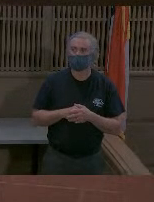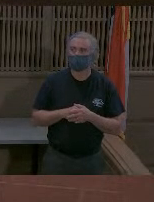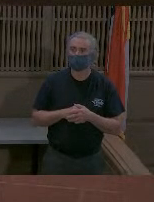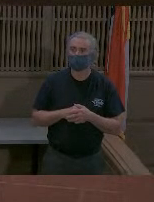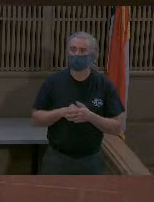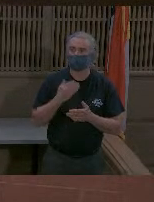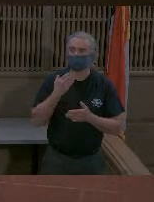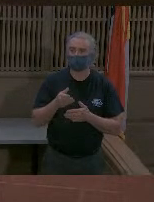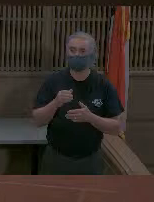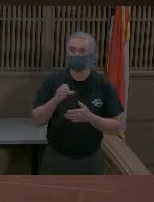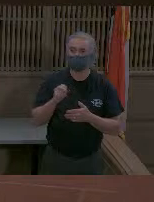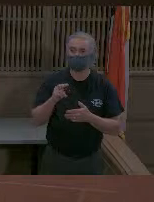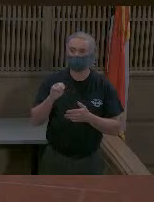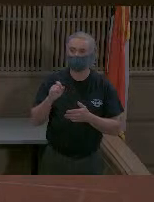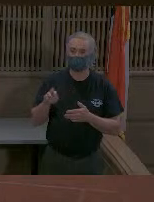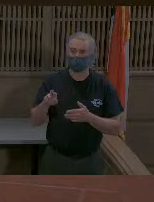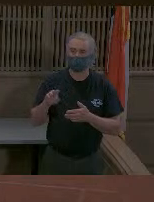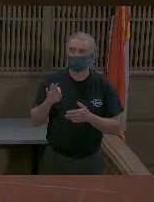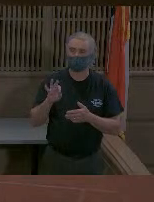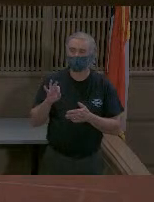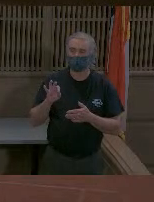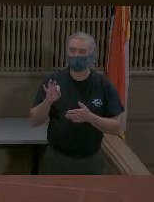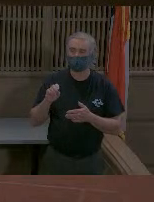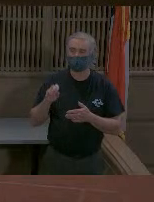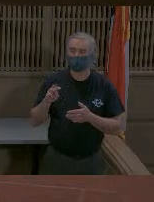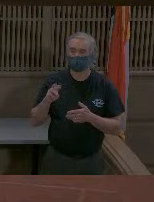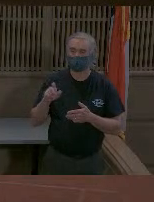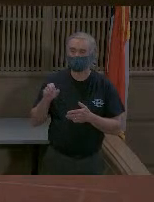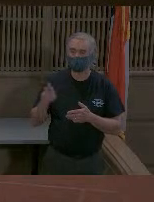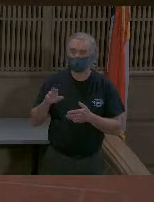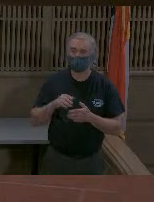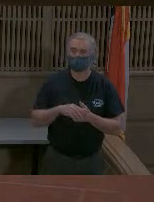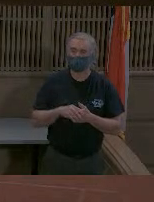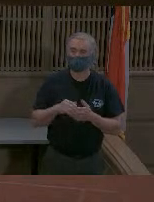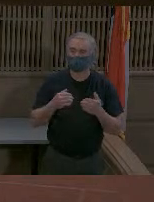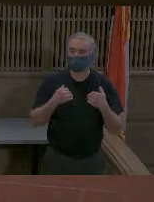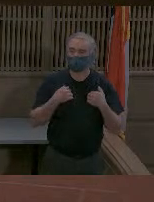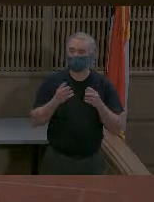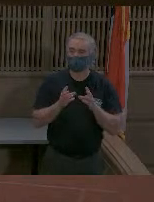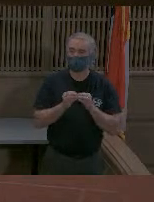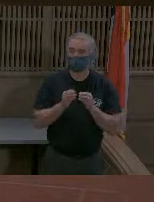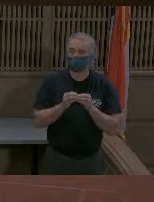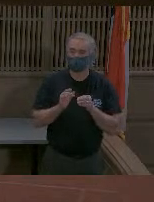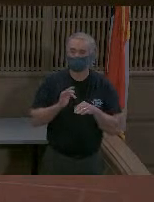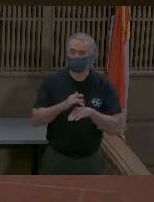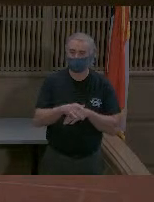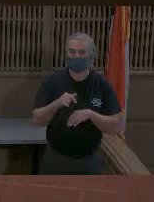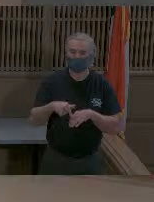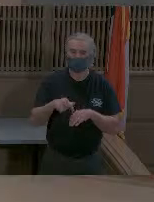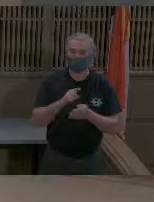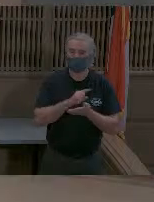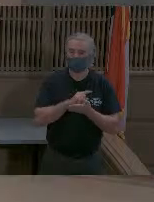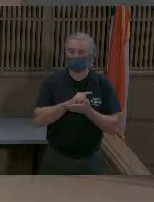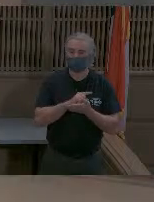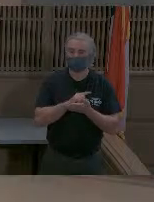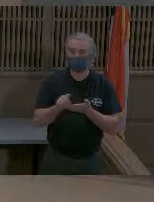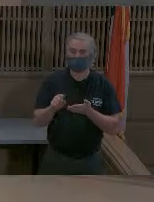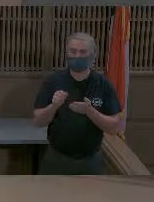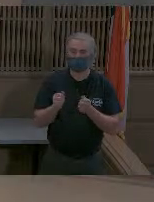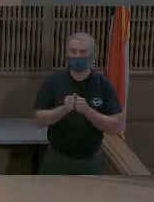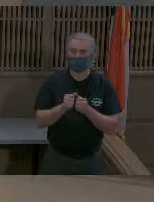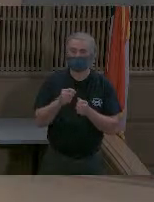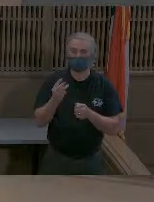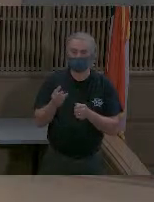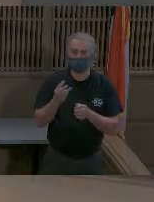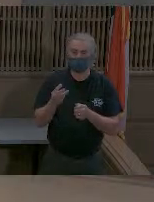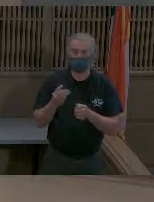Thank you, Coroner Fowler, for your remarks today. We had a meeting earlier this week on Wednesday with our faith-based